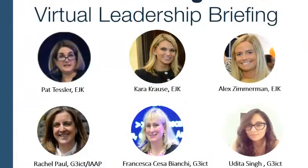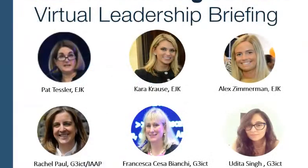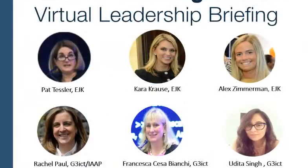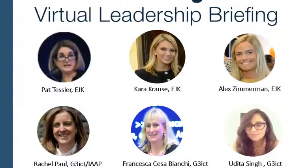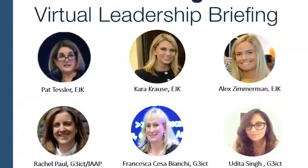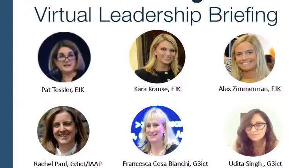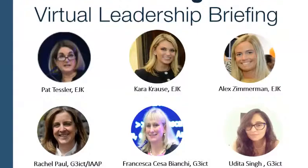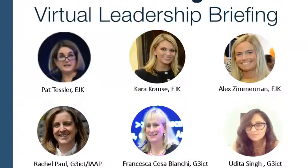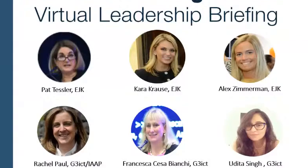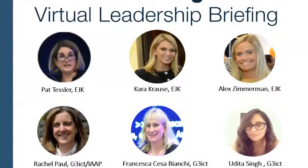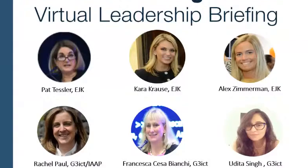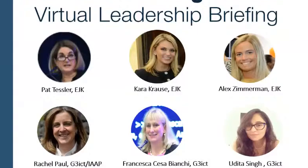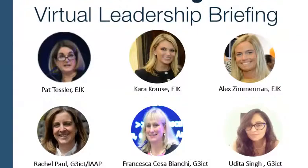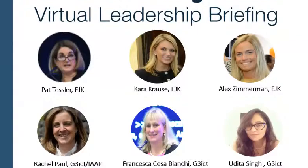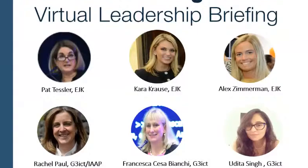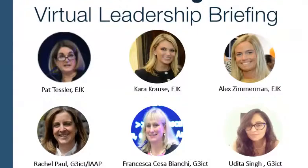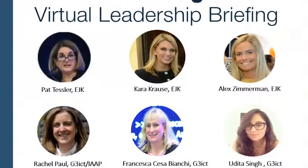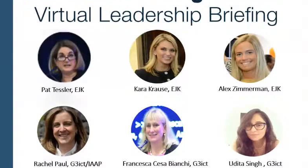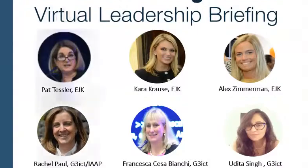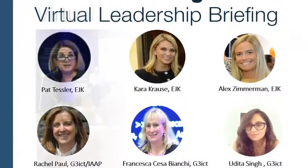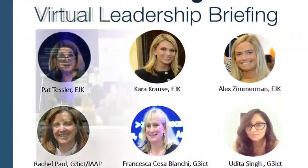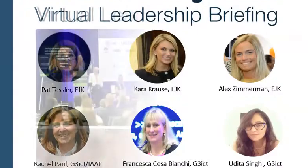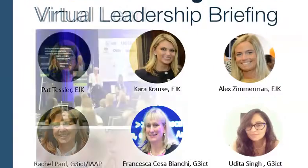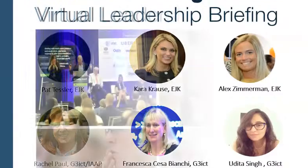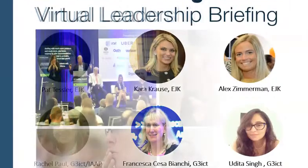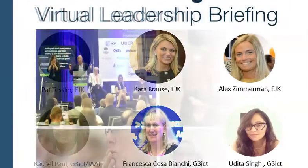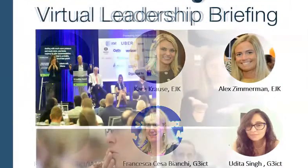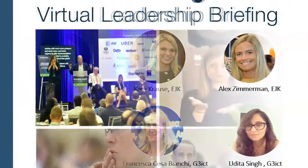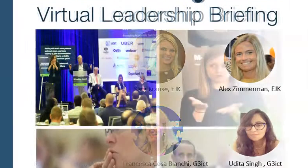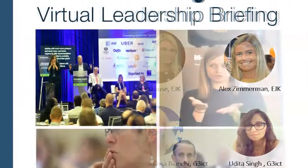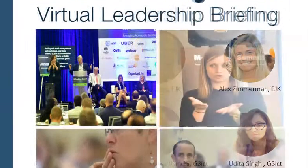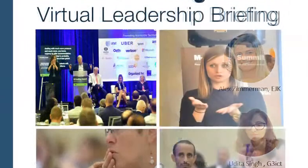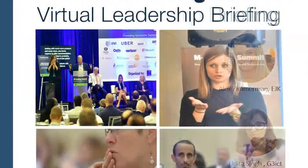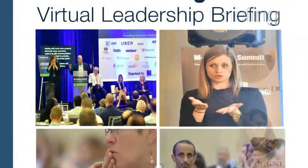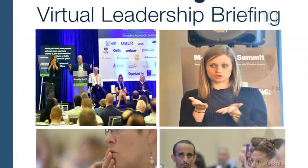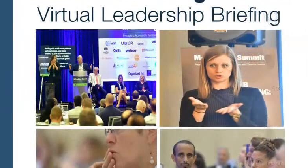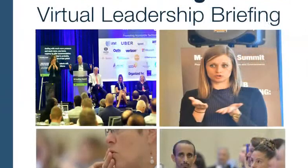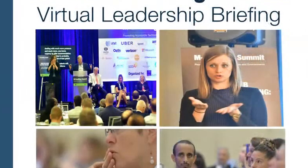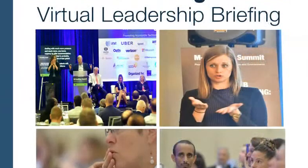the IAAP M-Enabling Virtual Production Team.